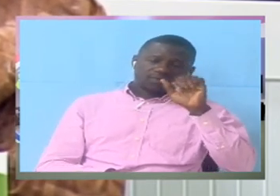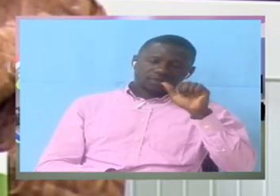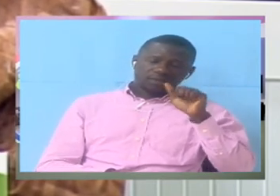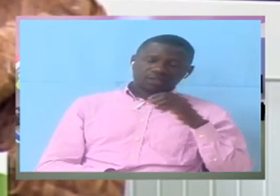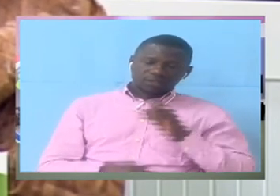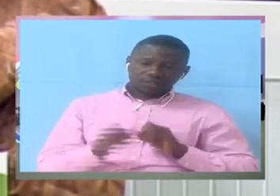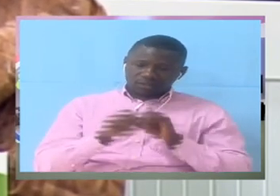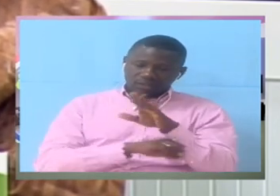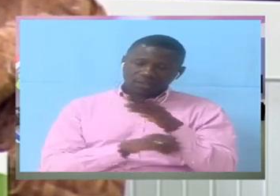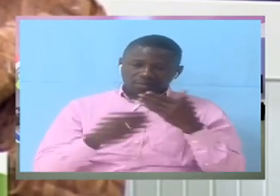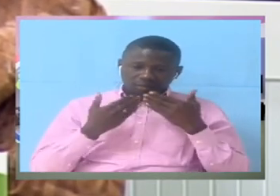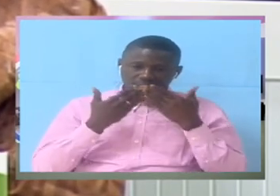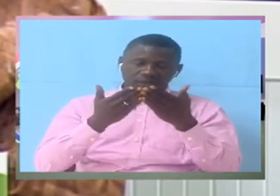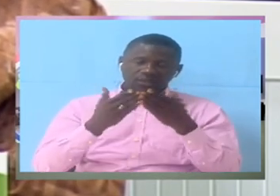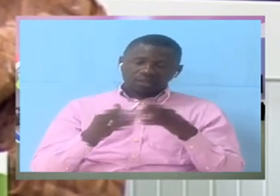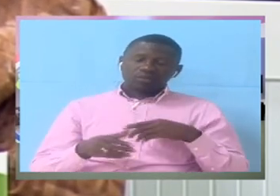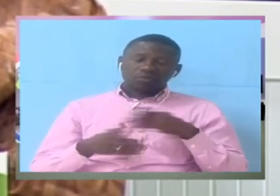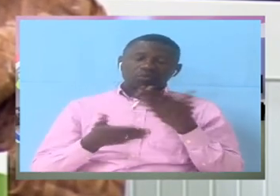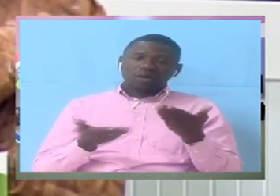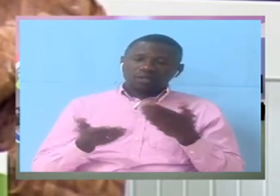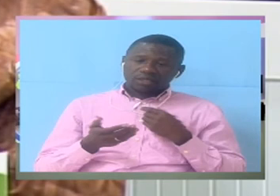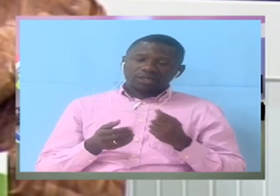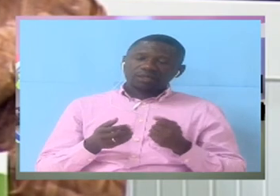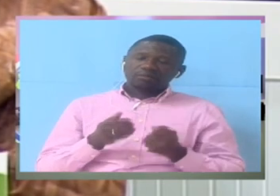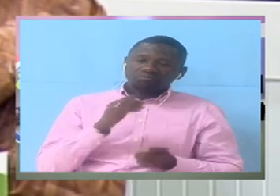to them. That was why they